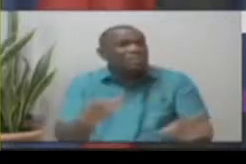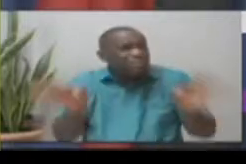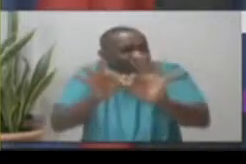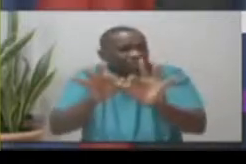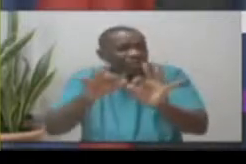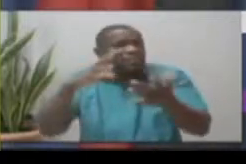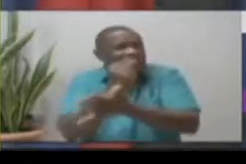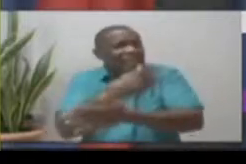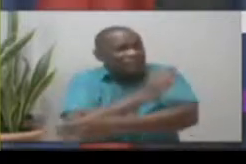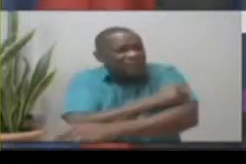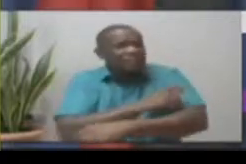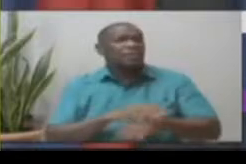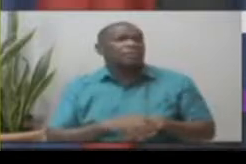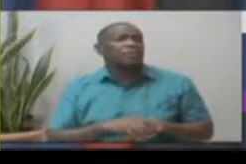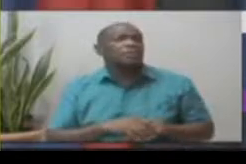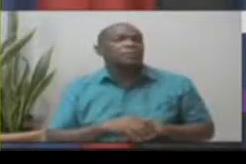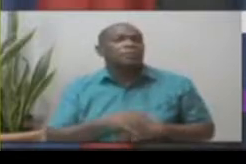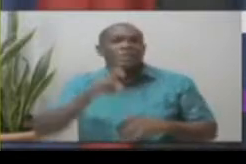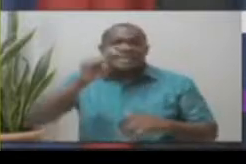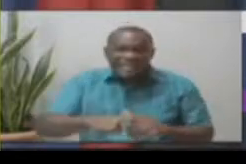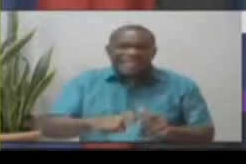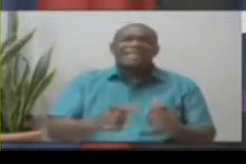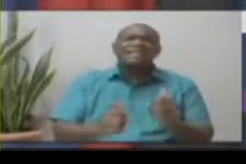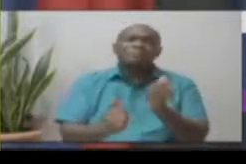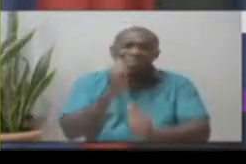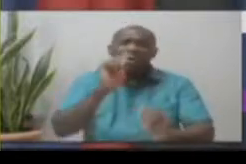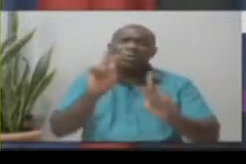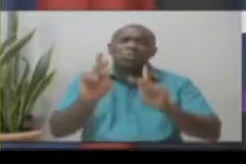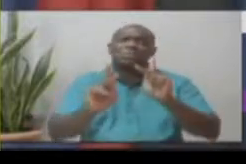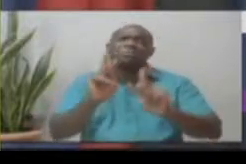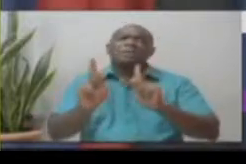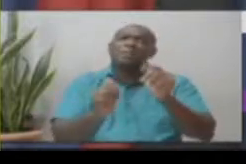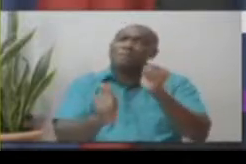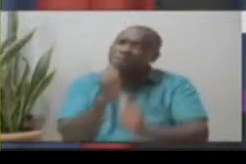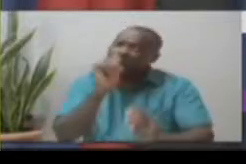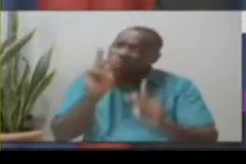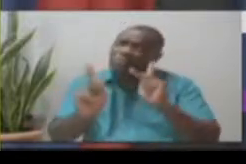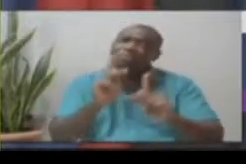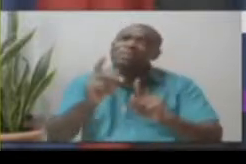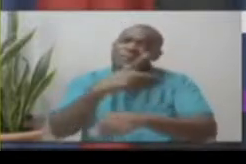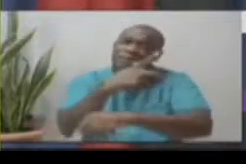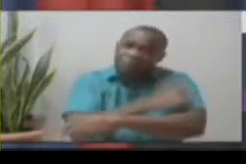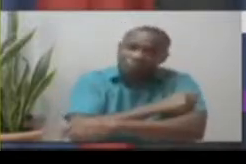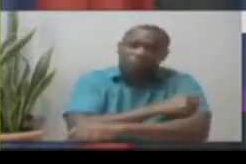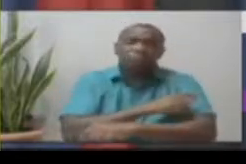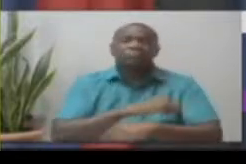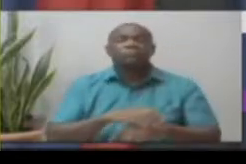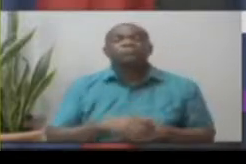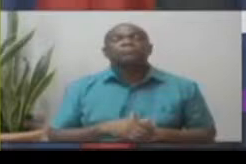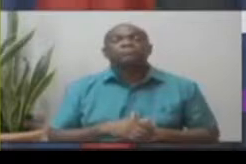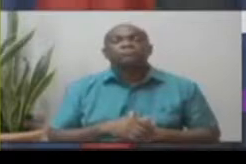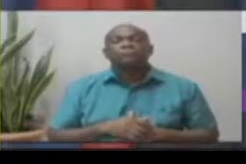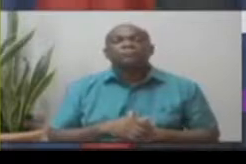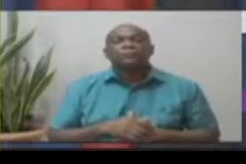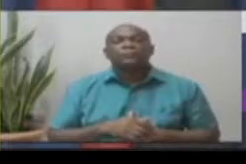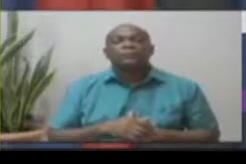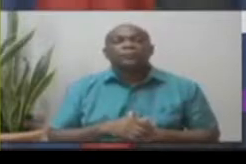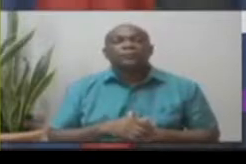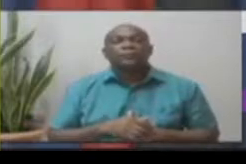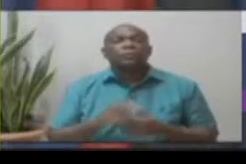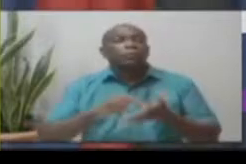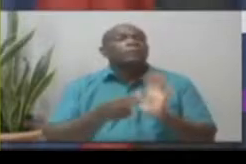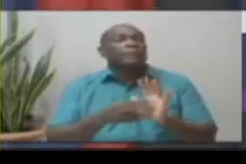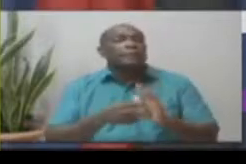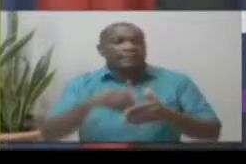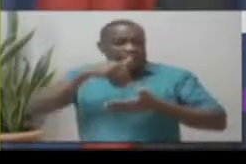is to vaccinate the population and get as many people as possible triggered in their bodies a response so